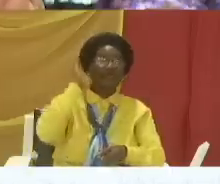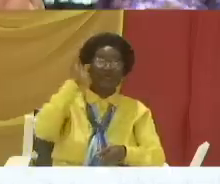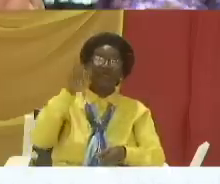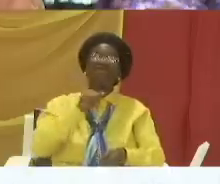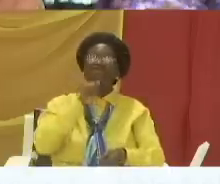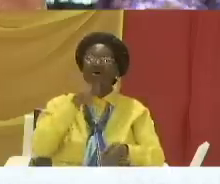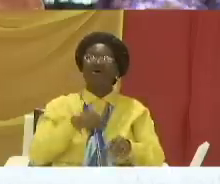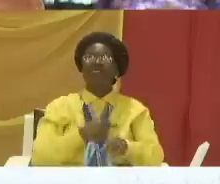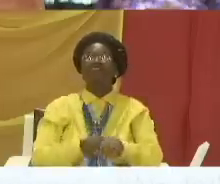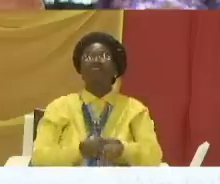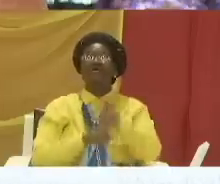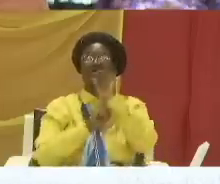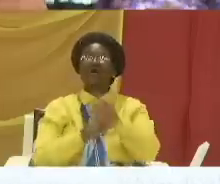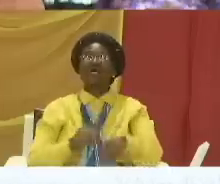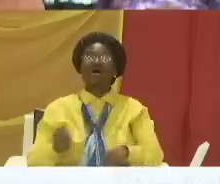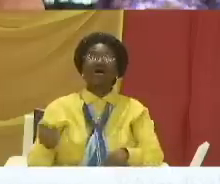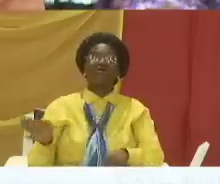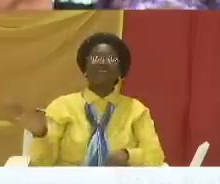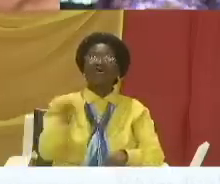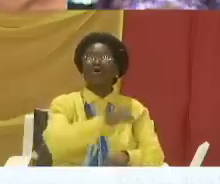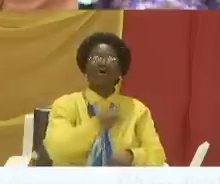stone. And